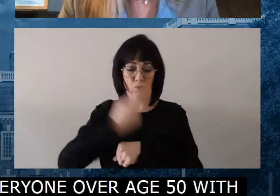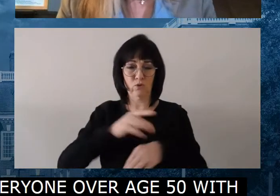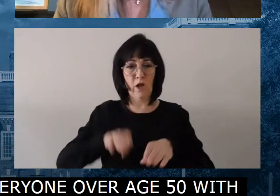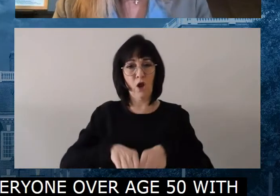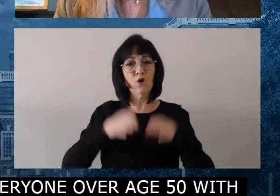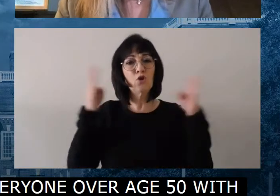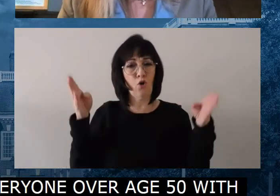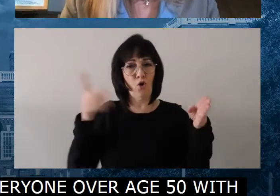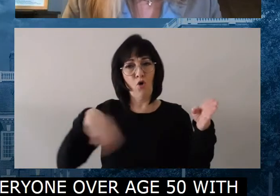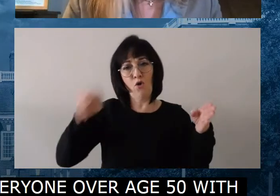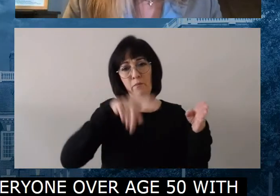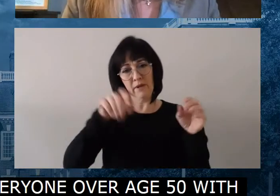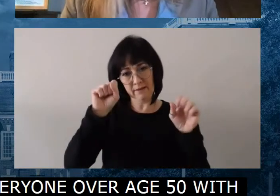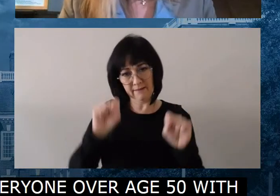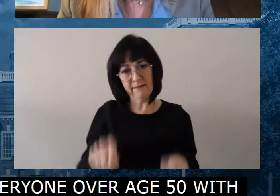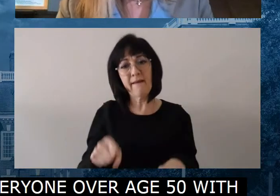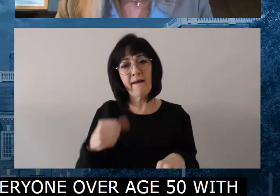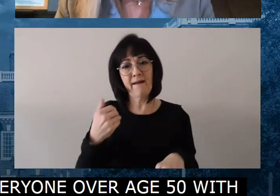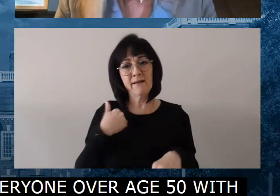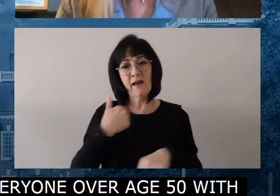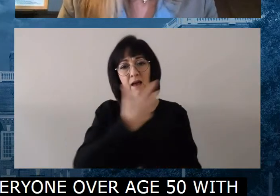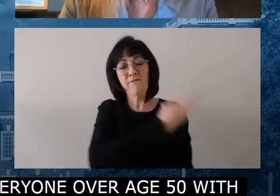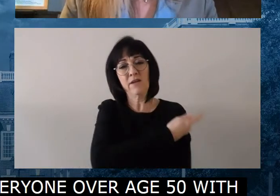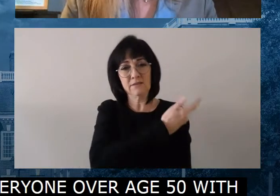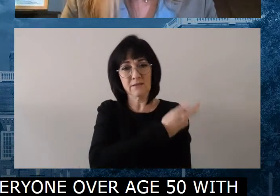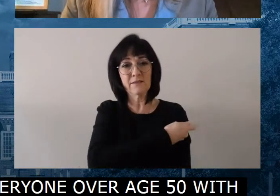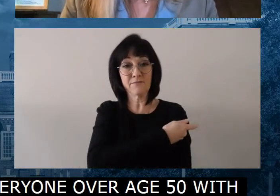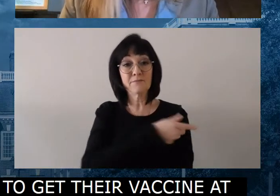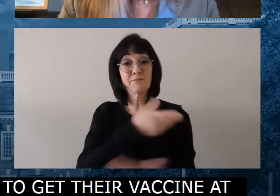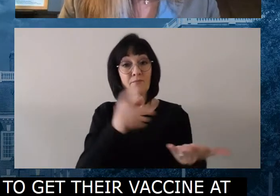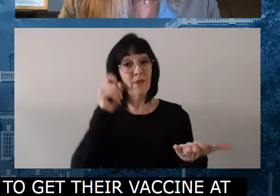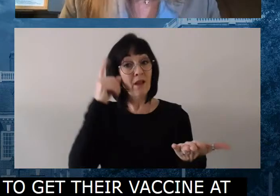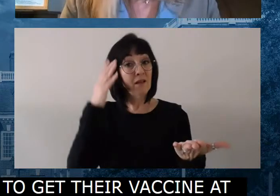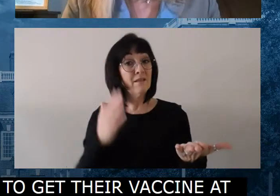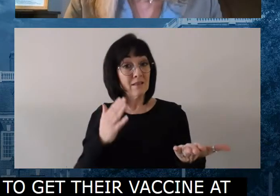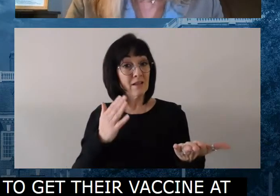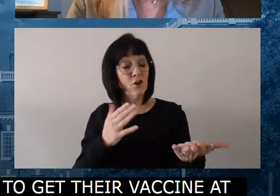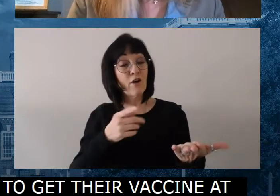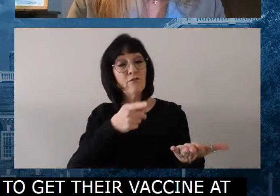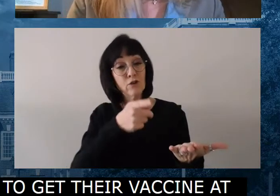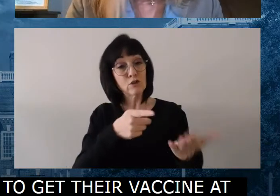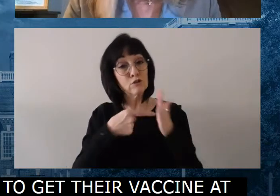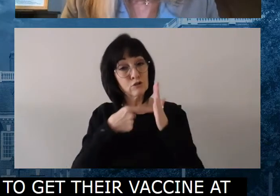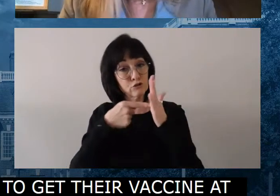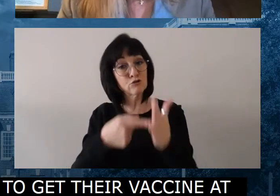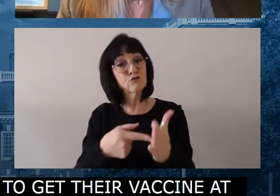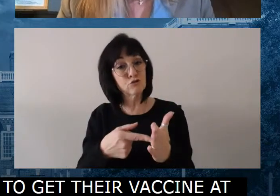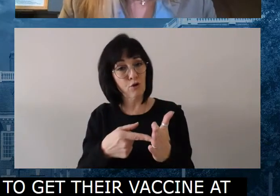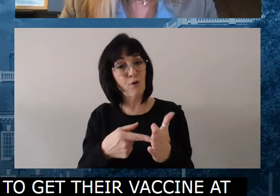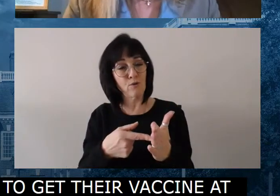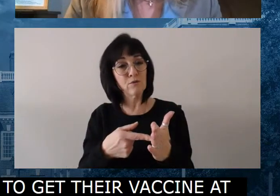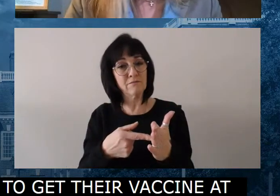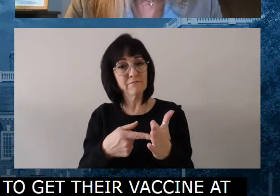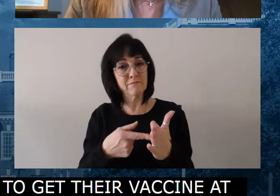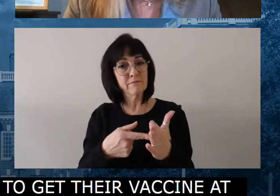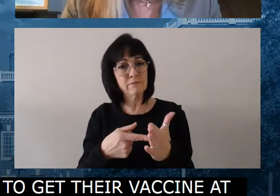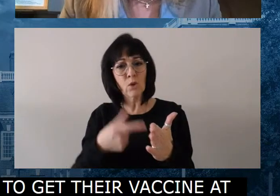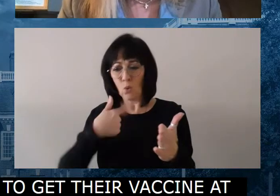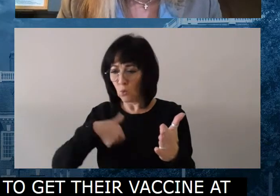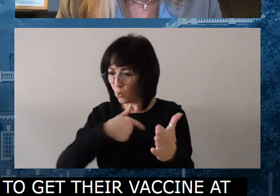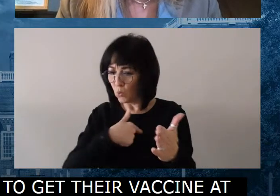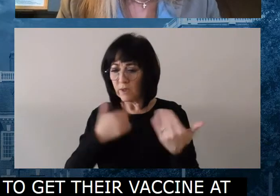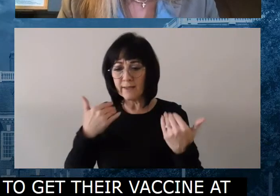governor showed at our state events, we are prepared and very